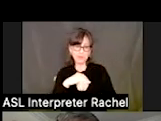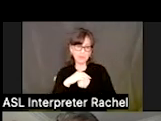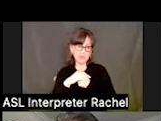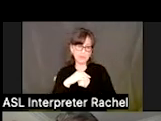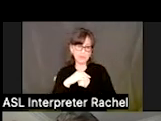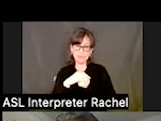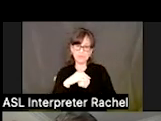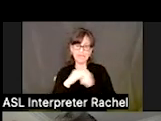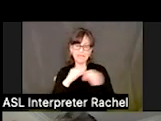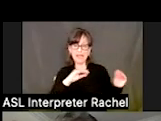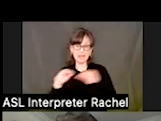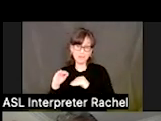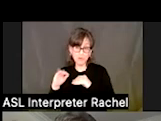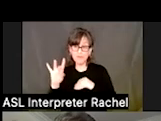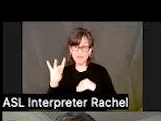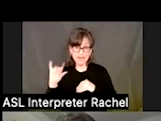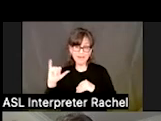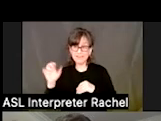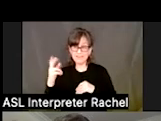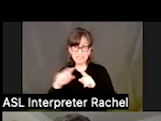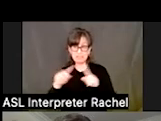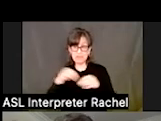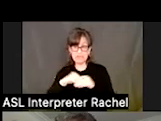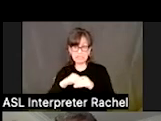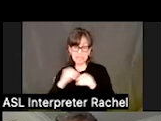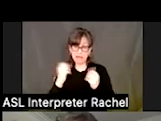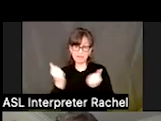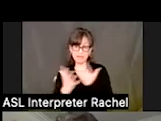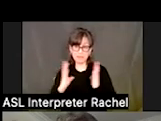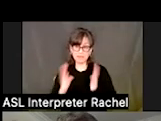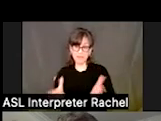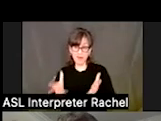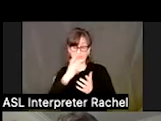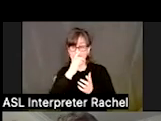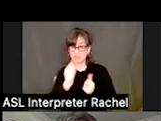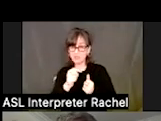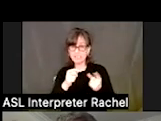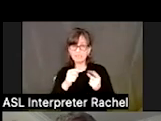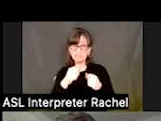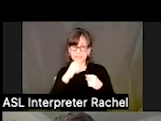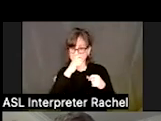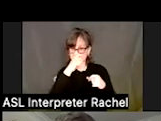it had moved about 8 inches. Everything was fine inside the structure. Next slide, please.